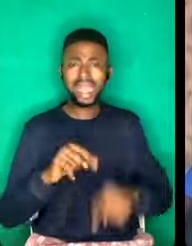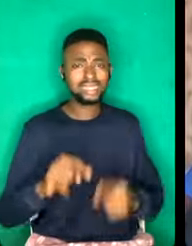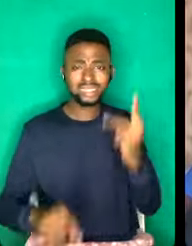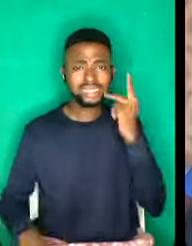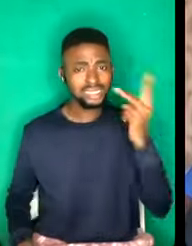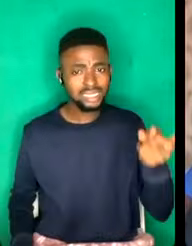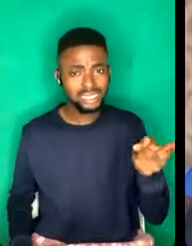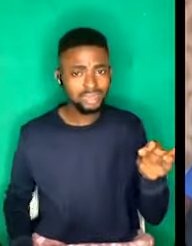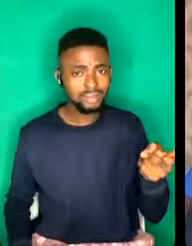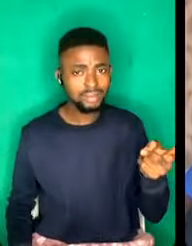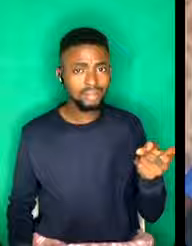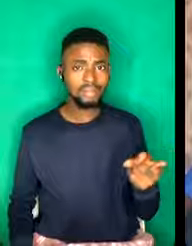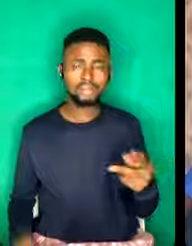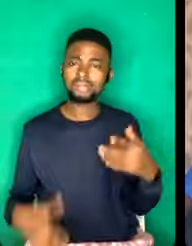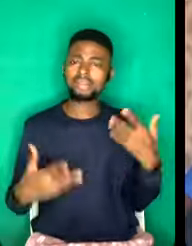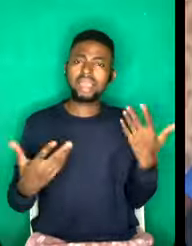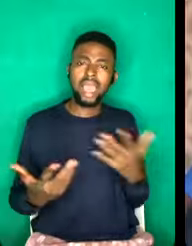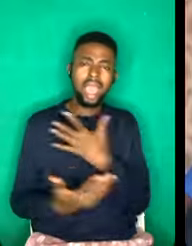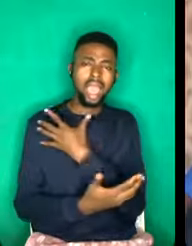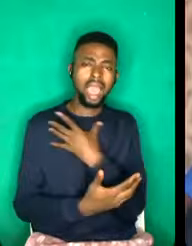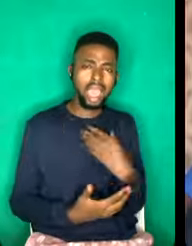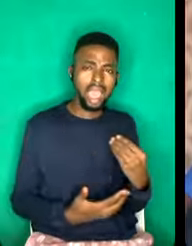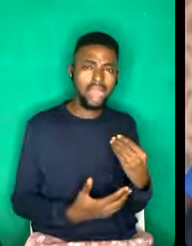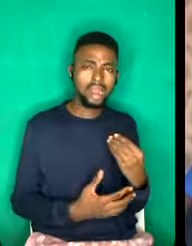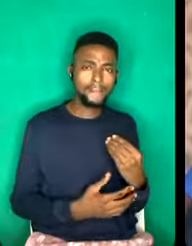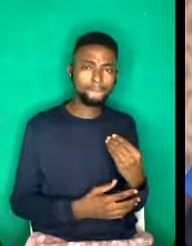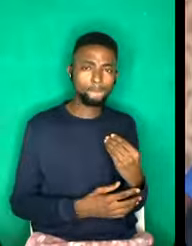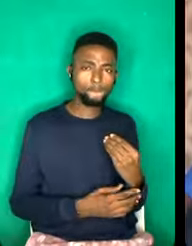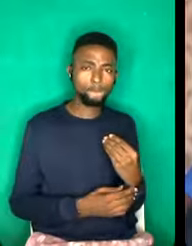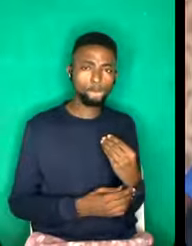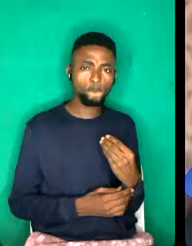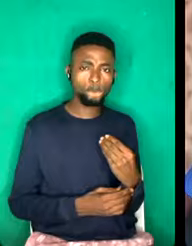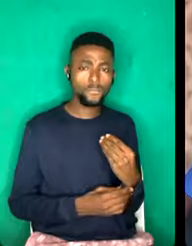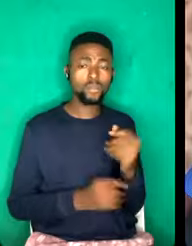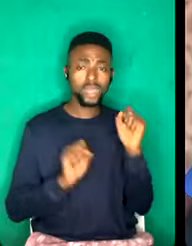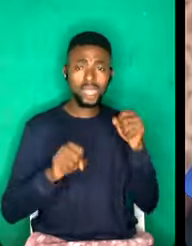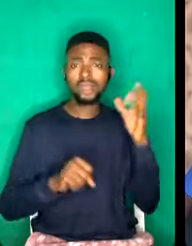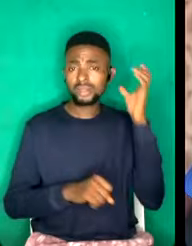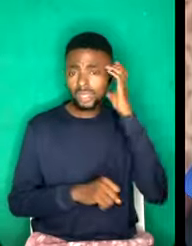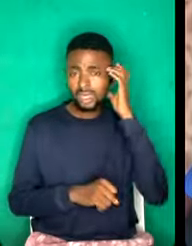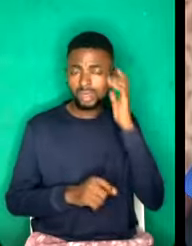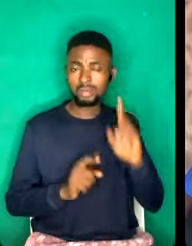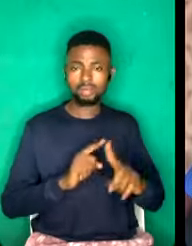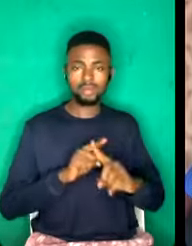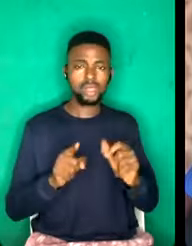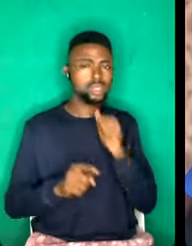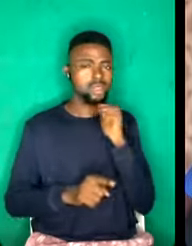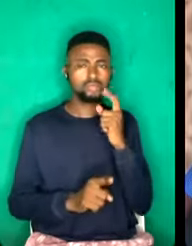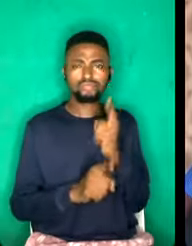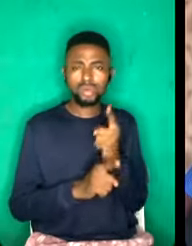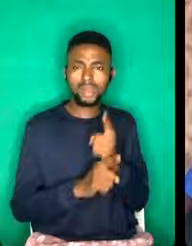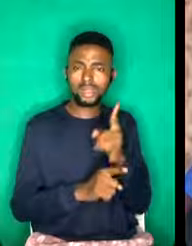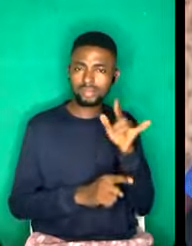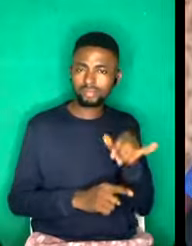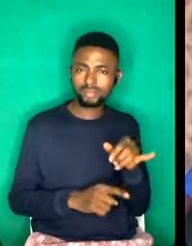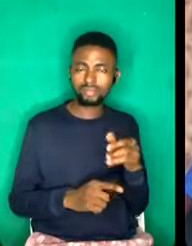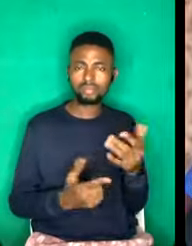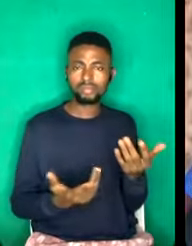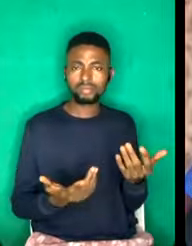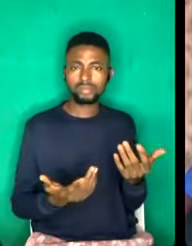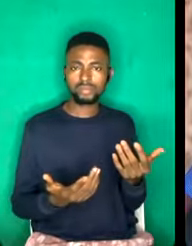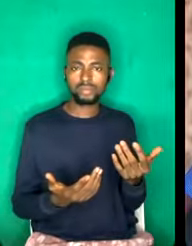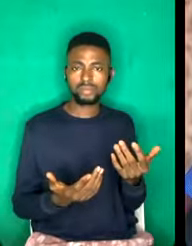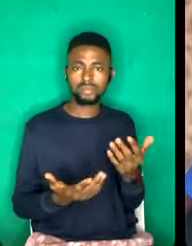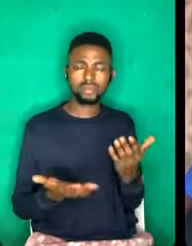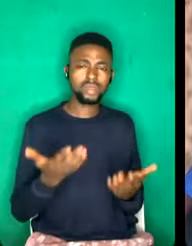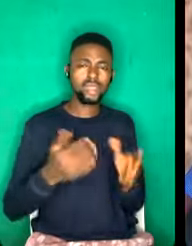and probably is, can hear but not properly, right? Something, or a culture that